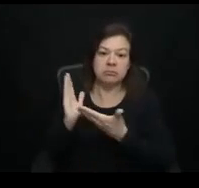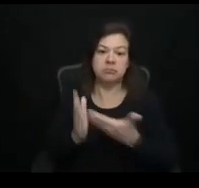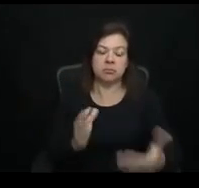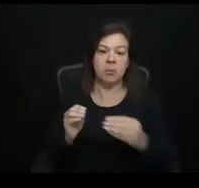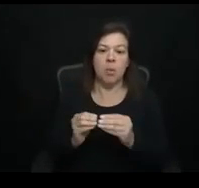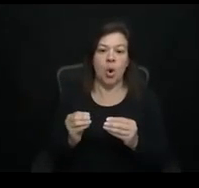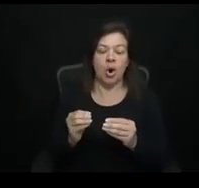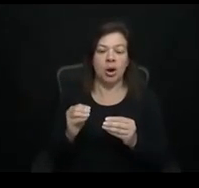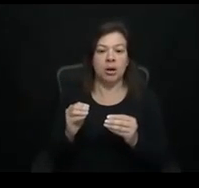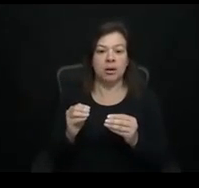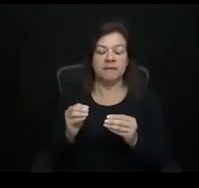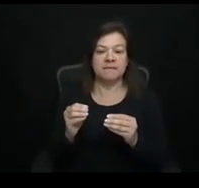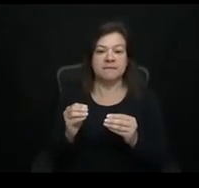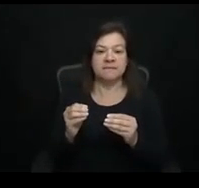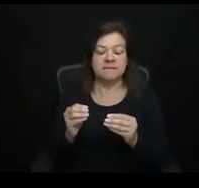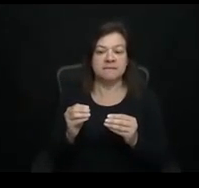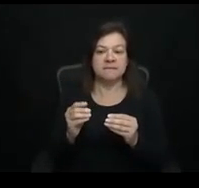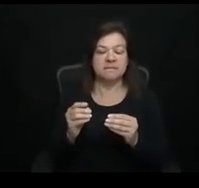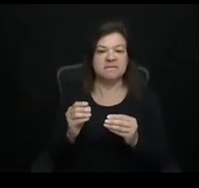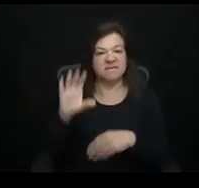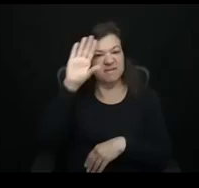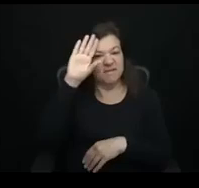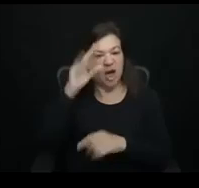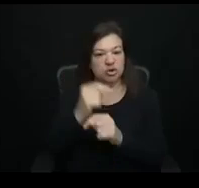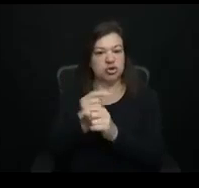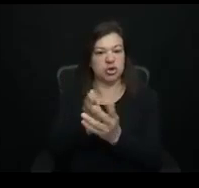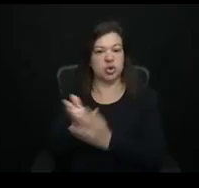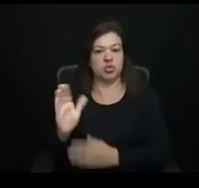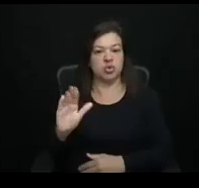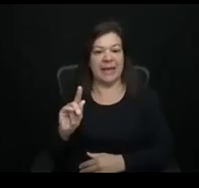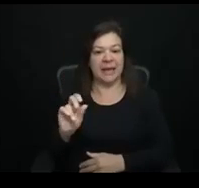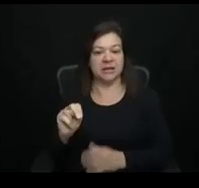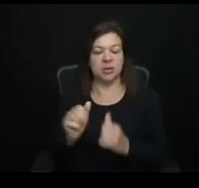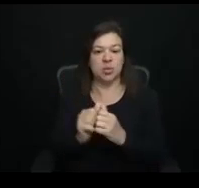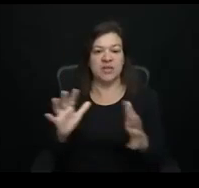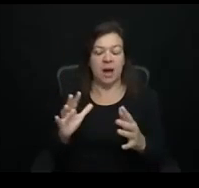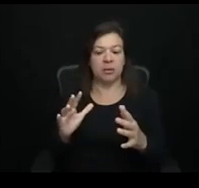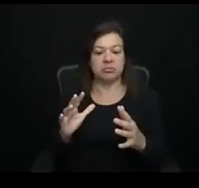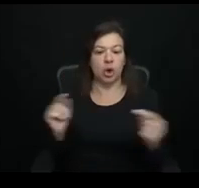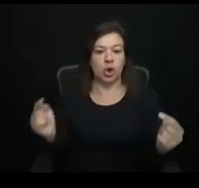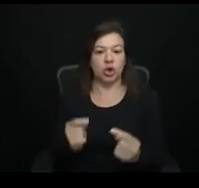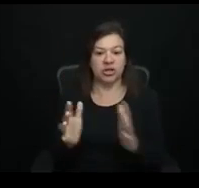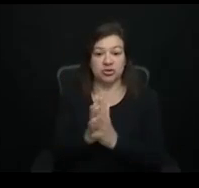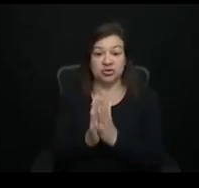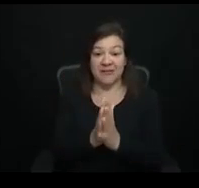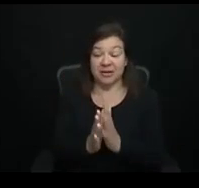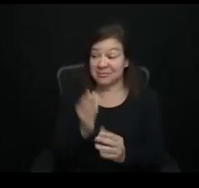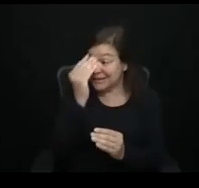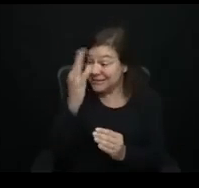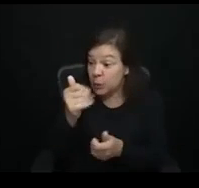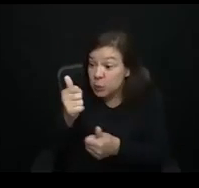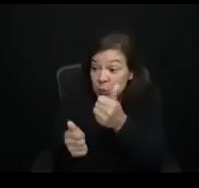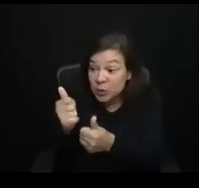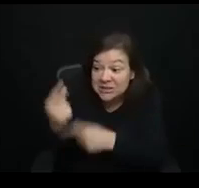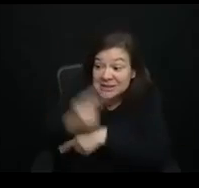not impacting traffic. Again, can't give you a specific date when we're going to open I-70. That